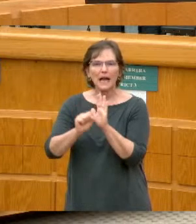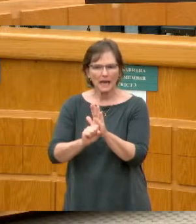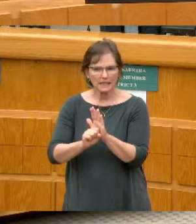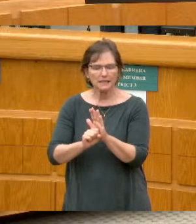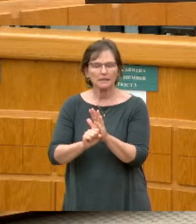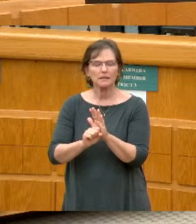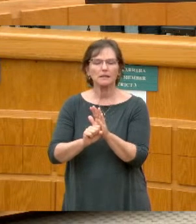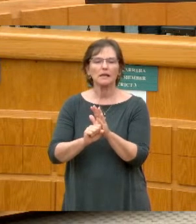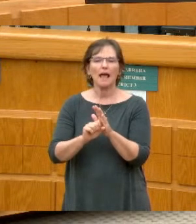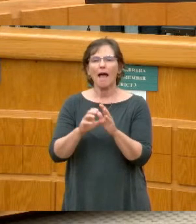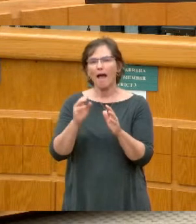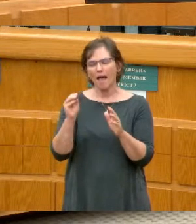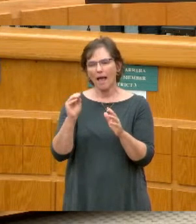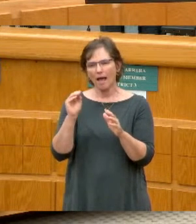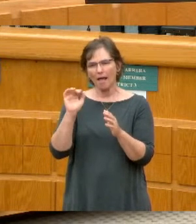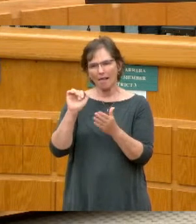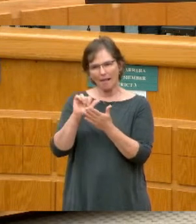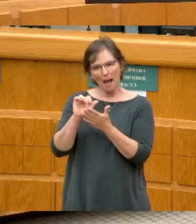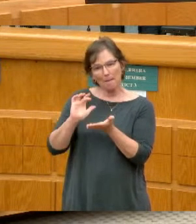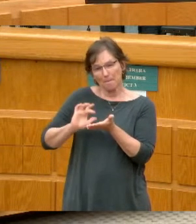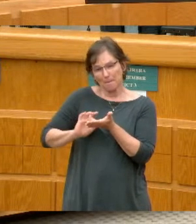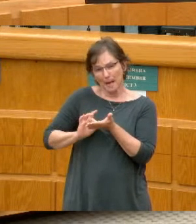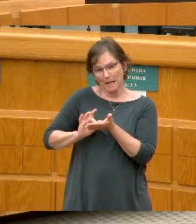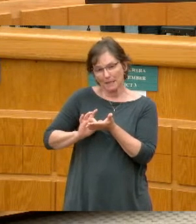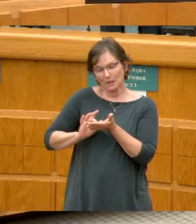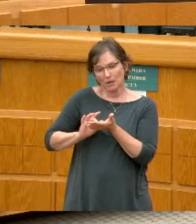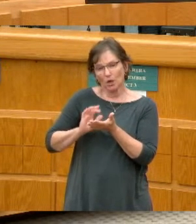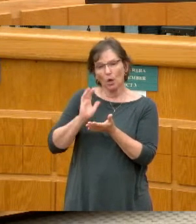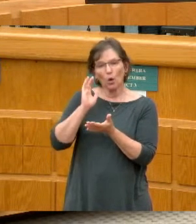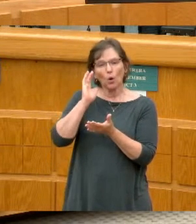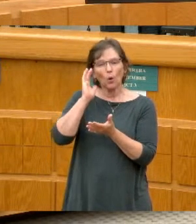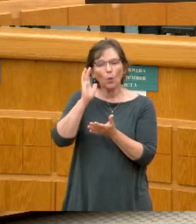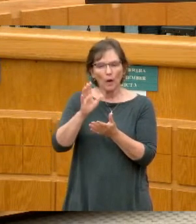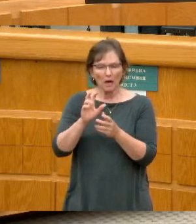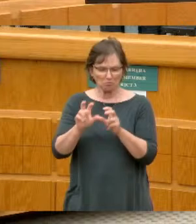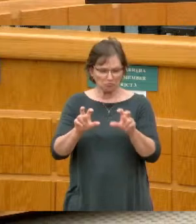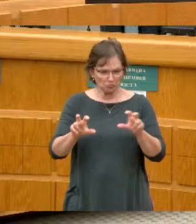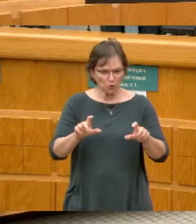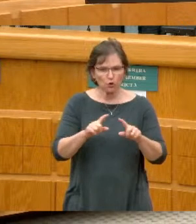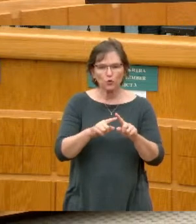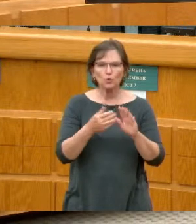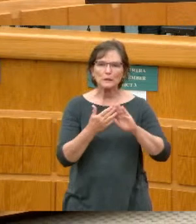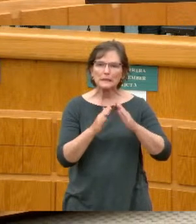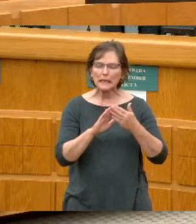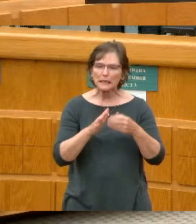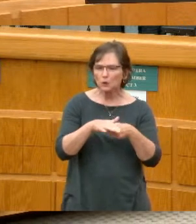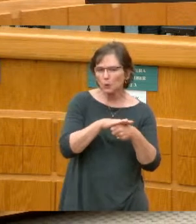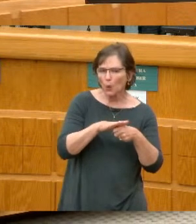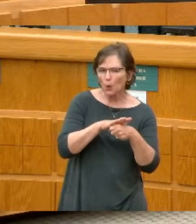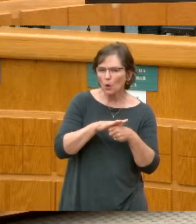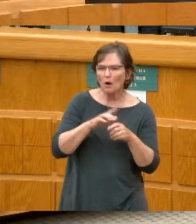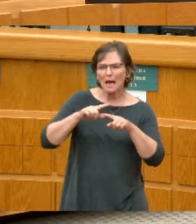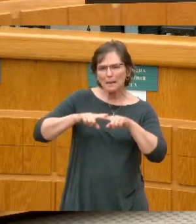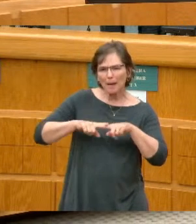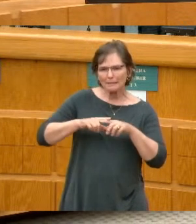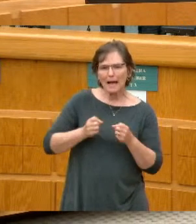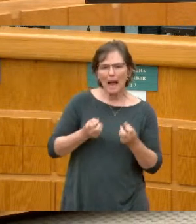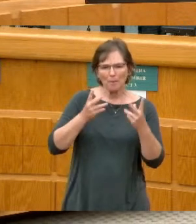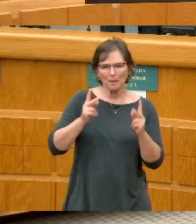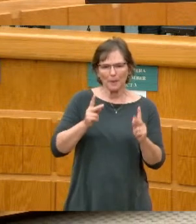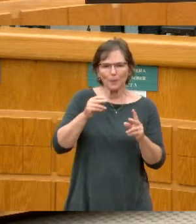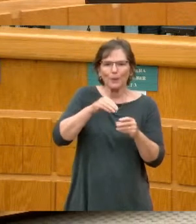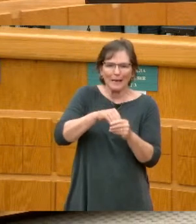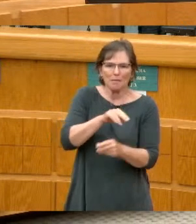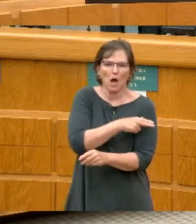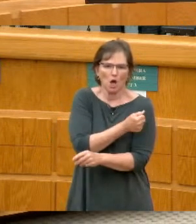supplies to the states. And of course, the states, particularly Texas, will in turn determine distribution to hospitals and